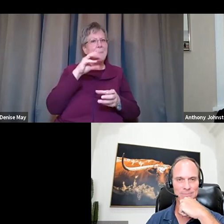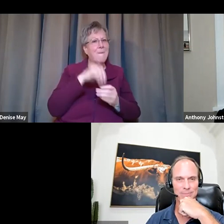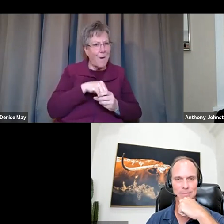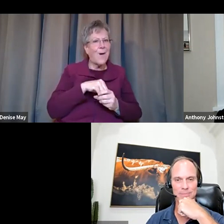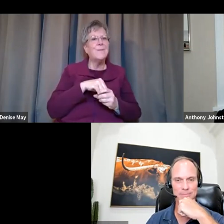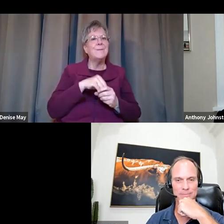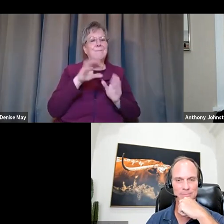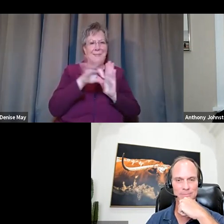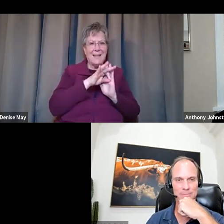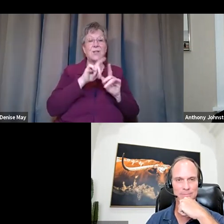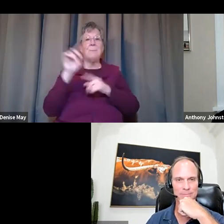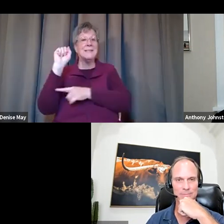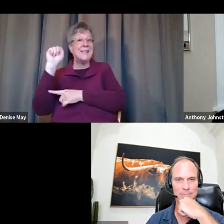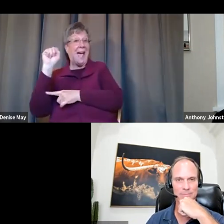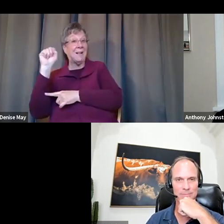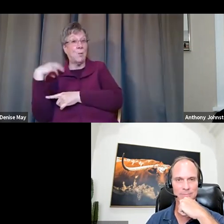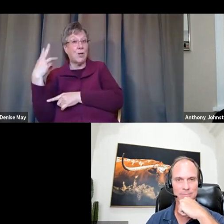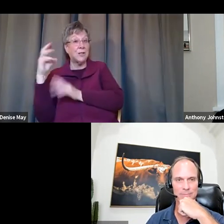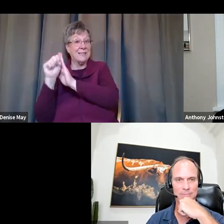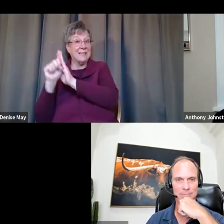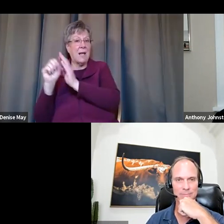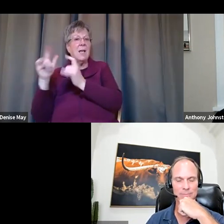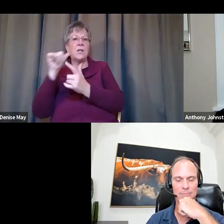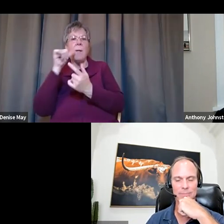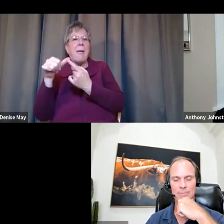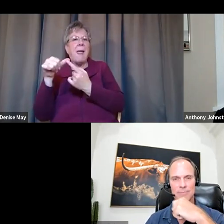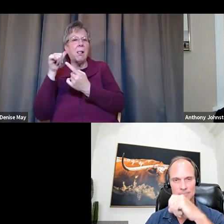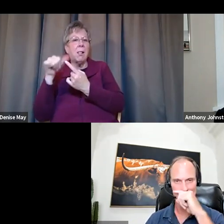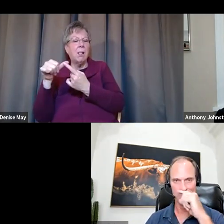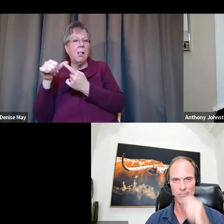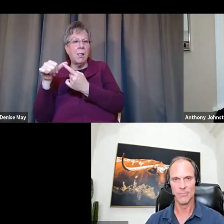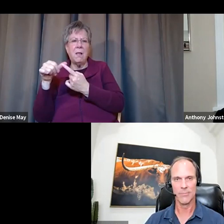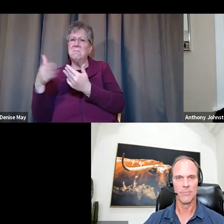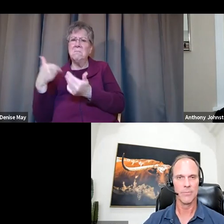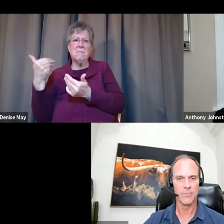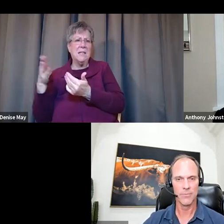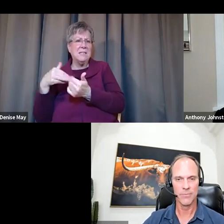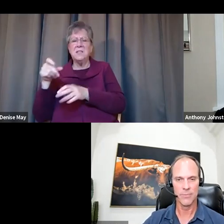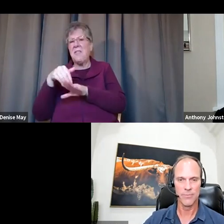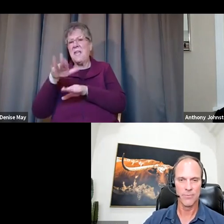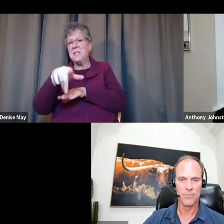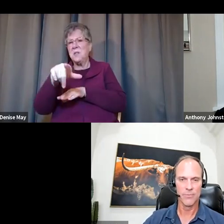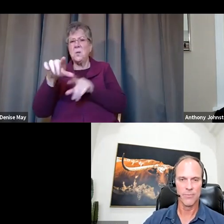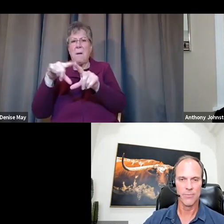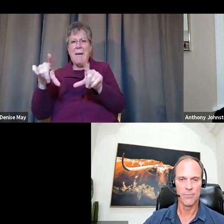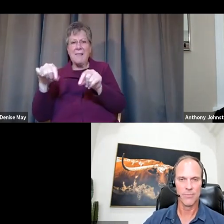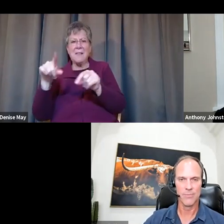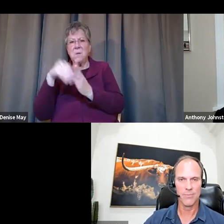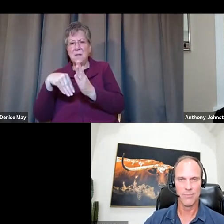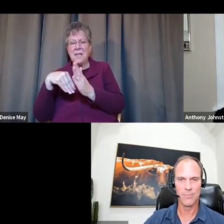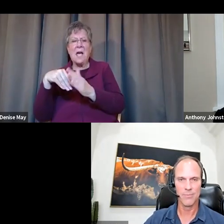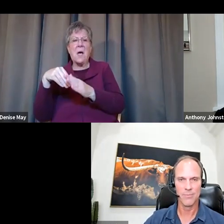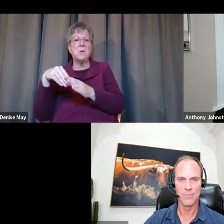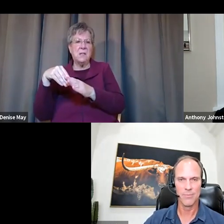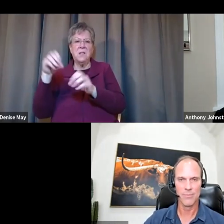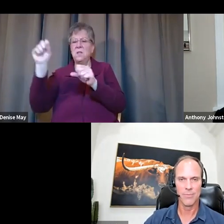But in Seattle, in Washington State, it's all mail ballot. And it's super easy. They send you a ballot, you fill it out,